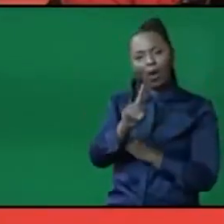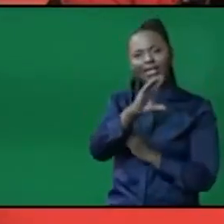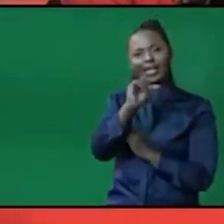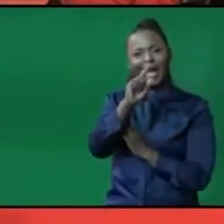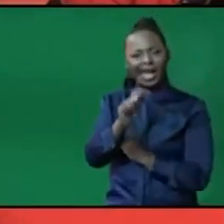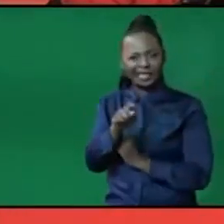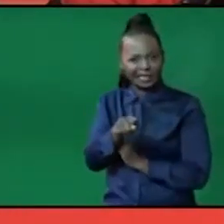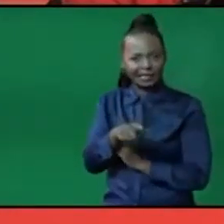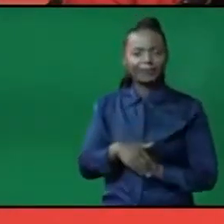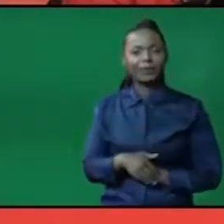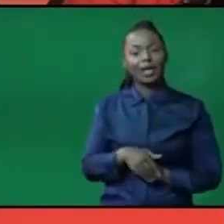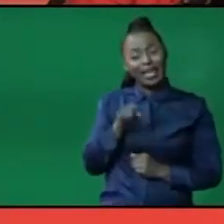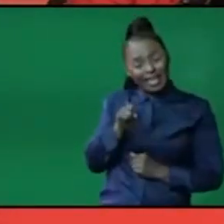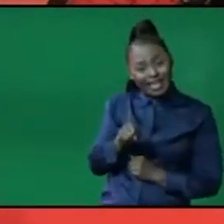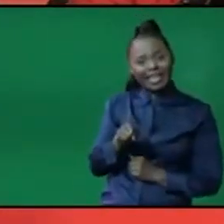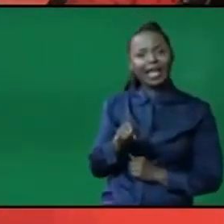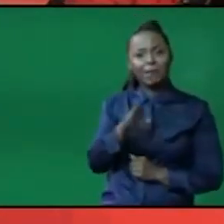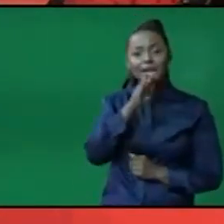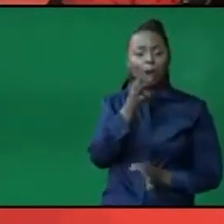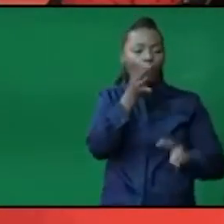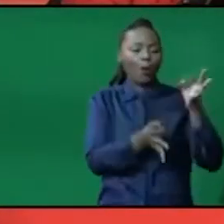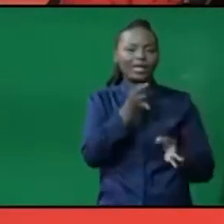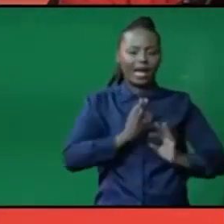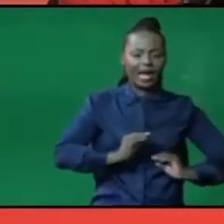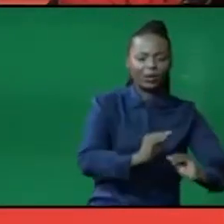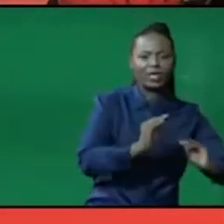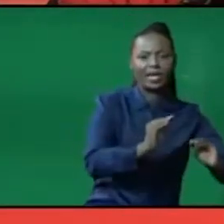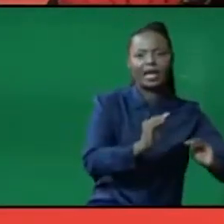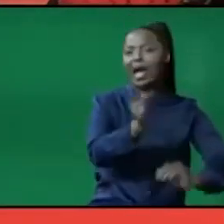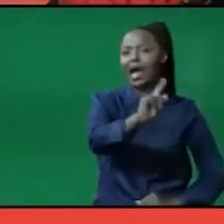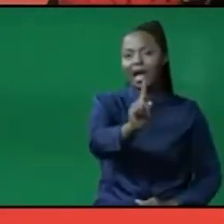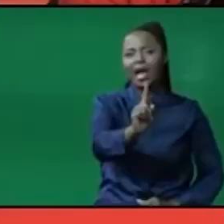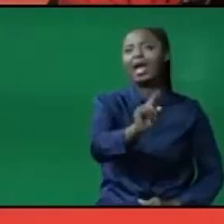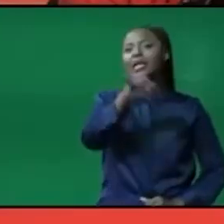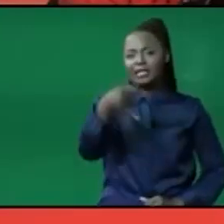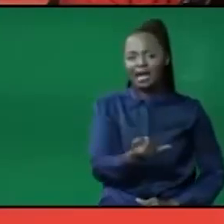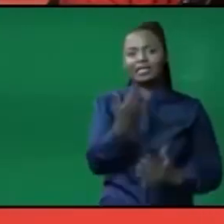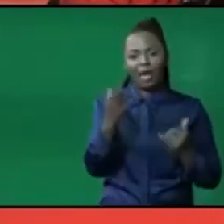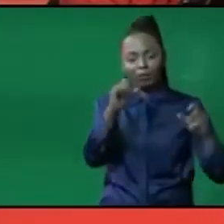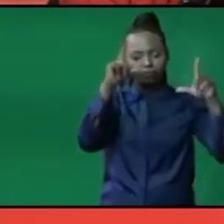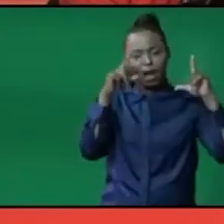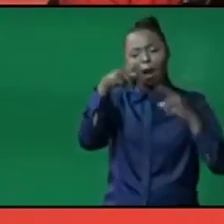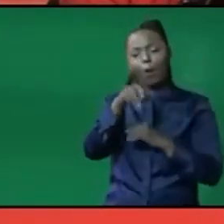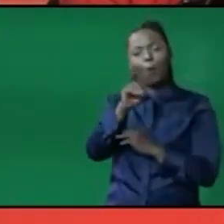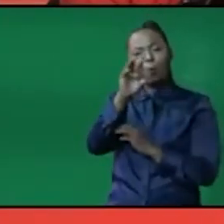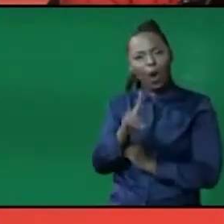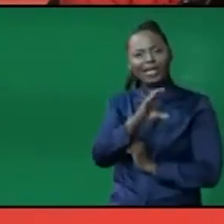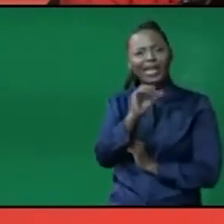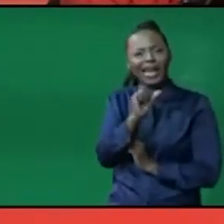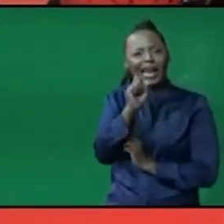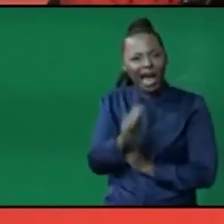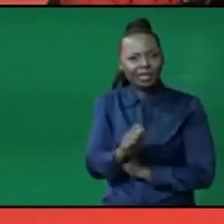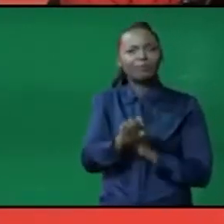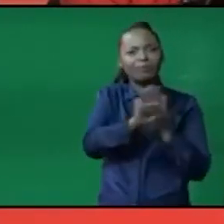our podcast is not political education podcast, it's podcast. So you can't want to see